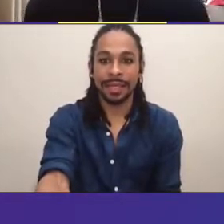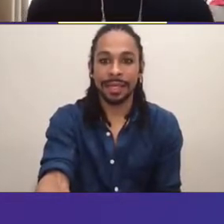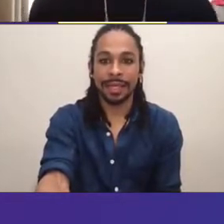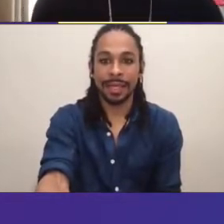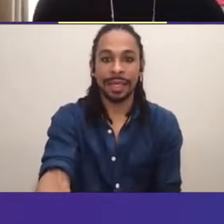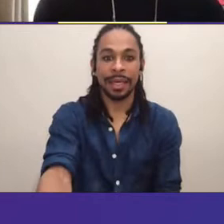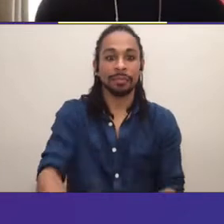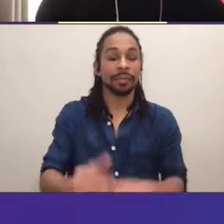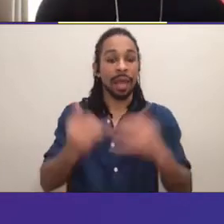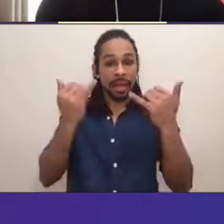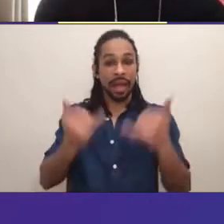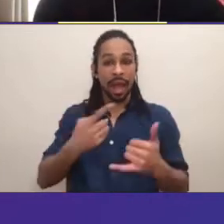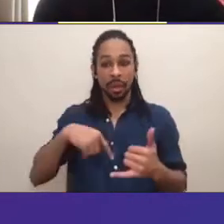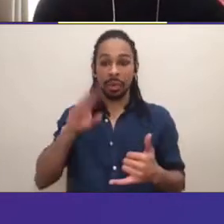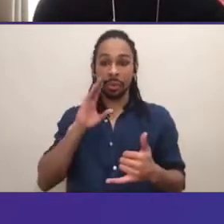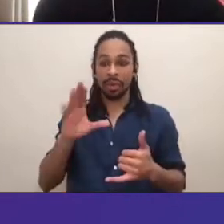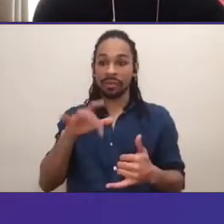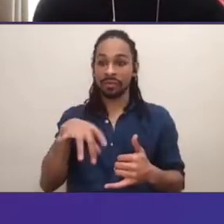Marz?